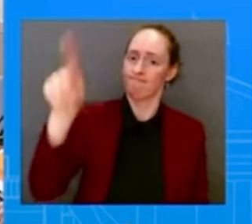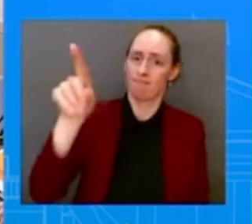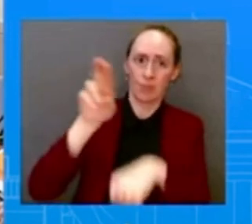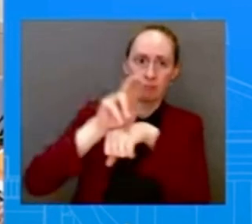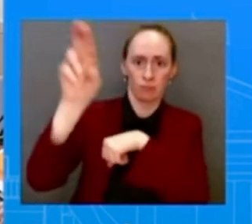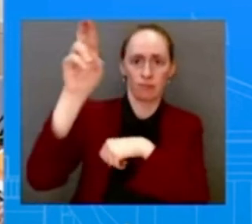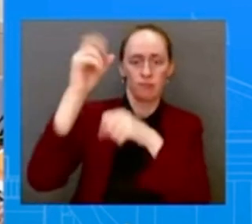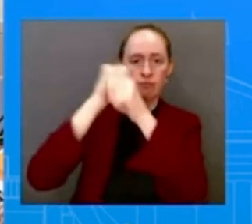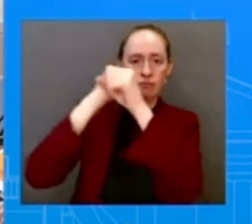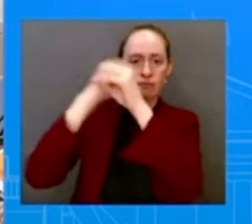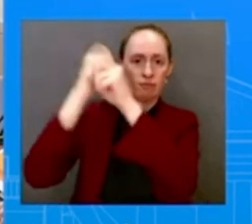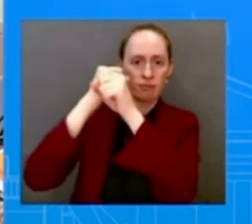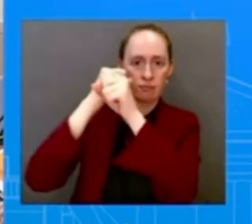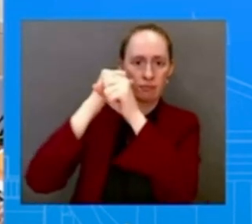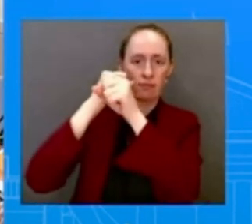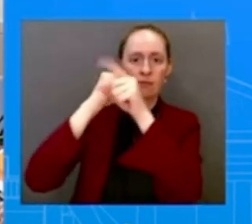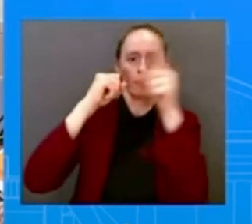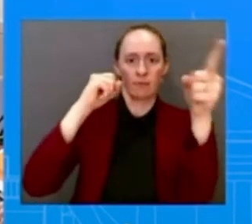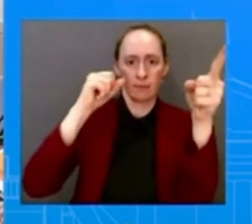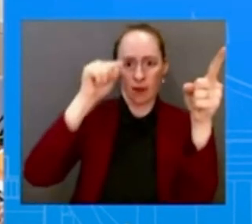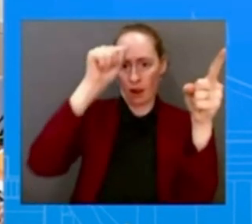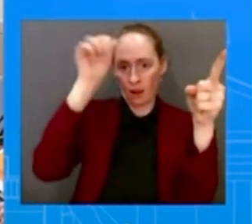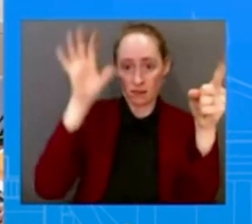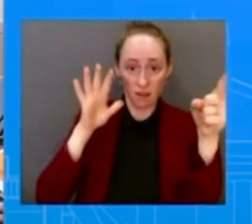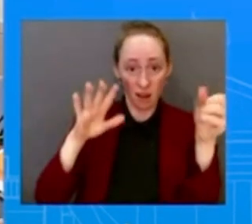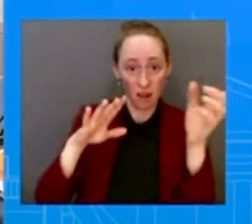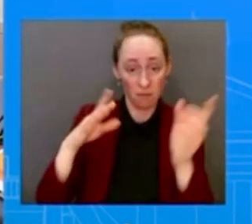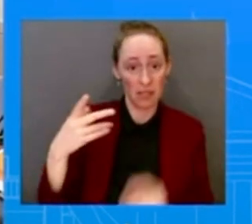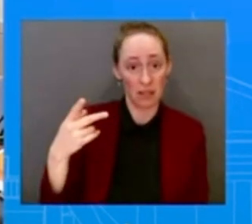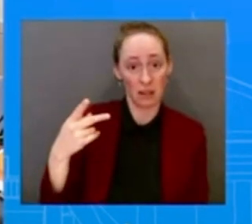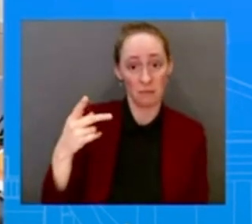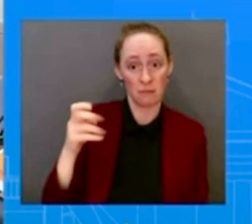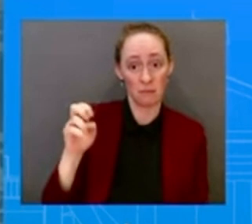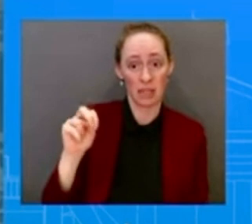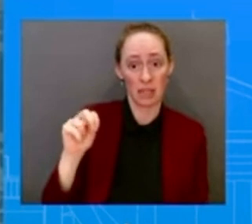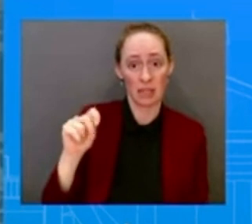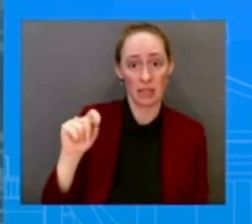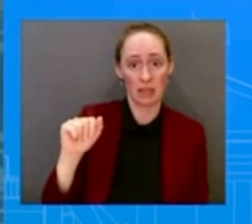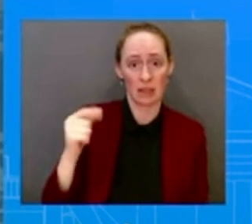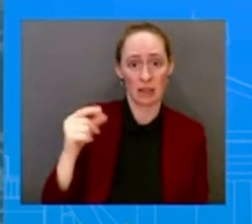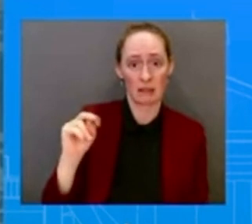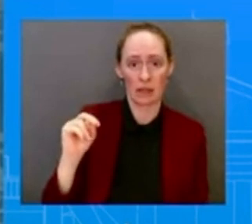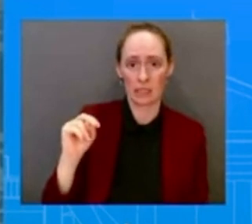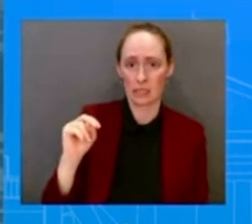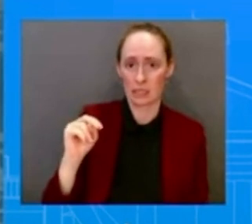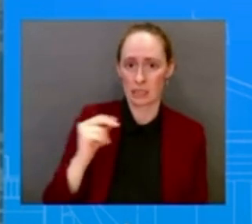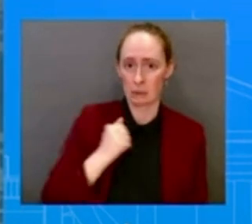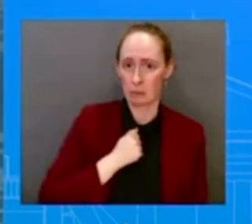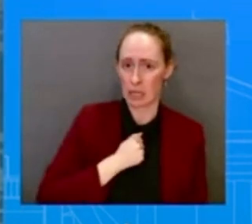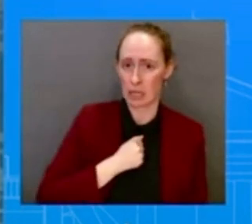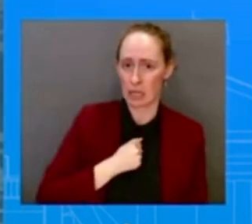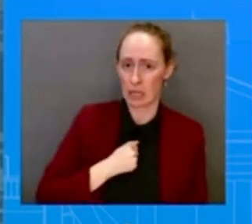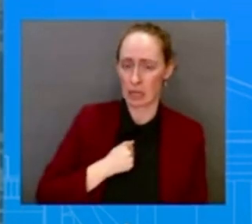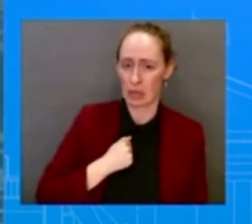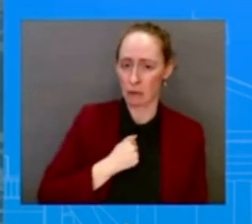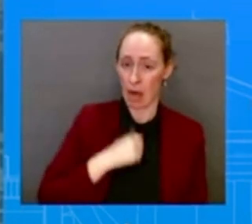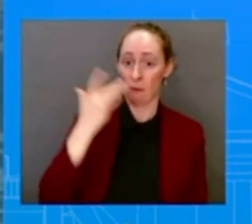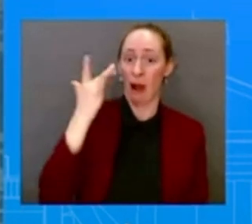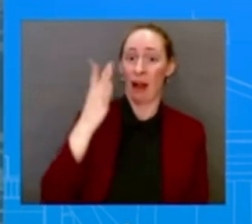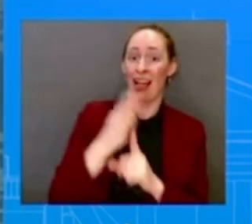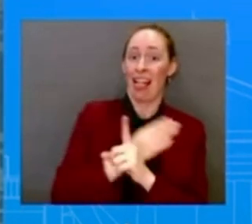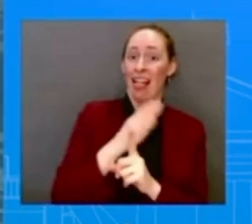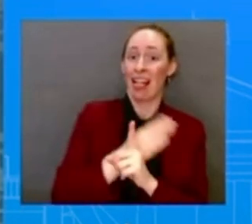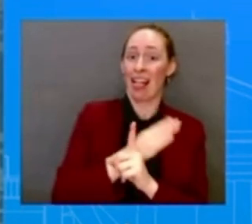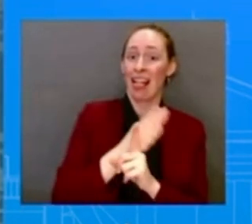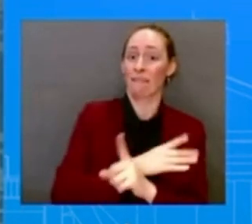down the first balloon before it crossed the entire U.S.? Well, I'm not going to speak for the Pentagon. I can tell you that the president doesn't regret the way that